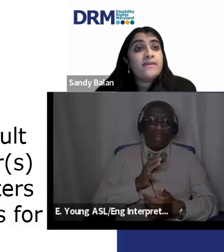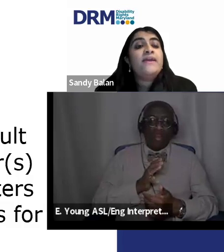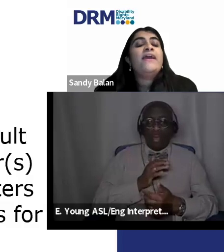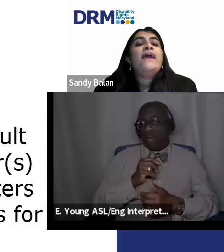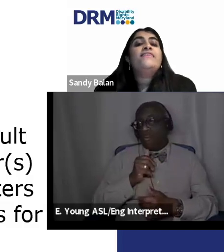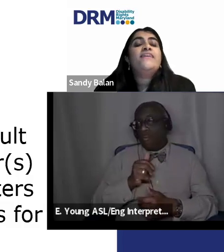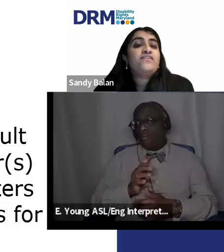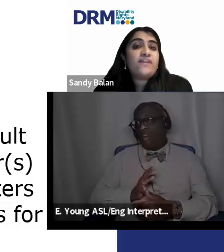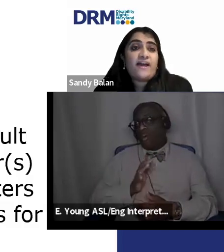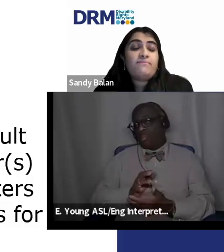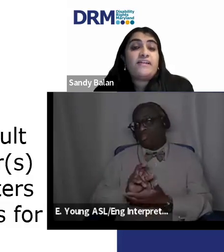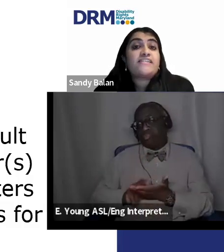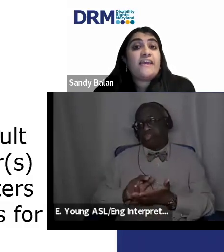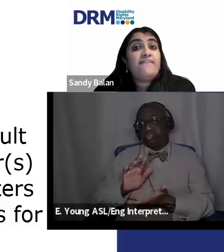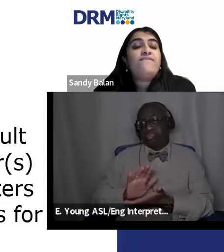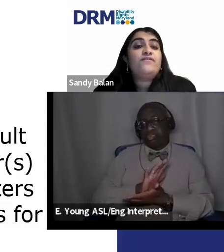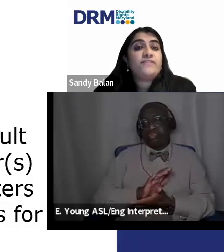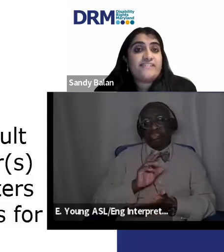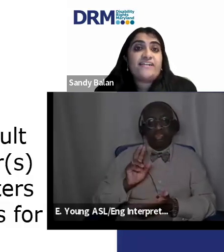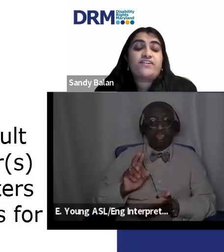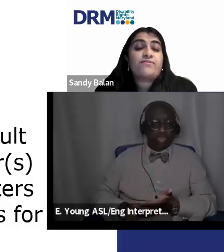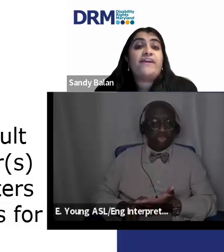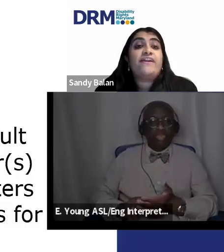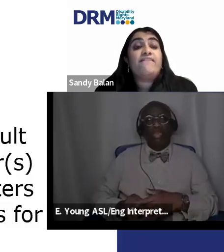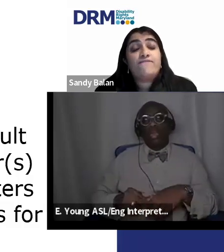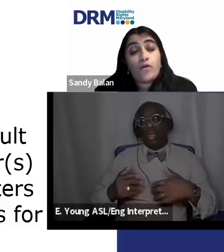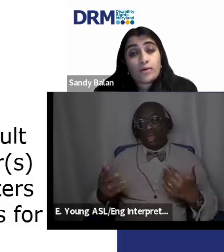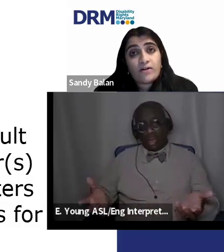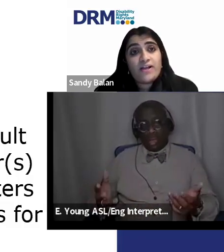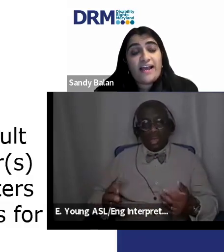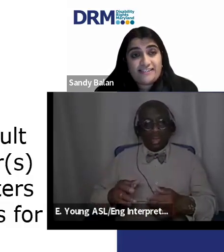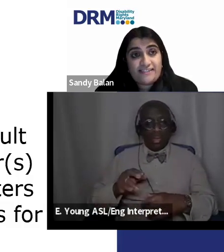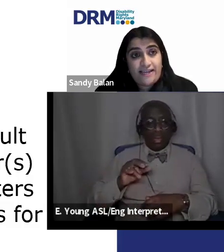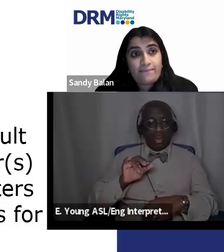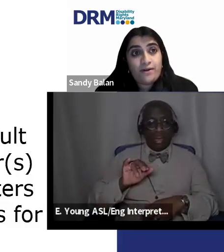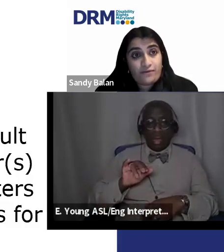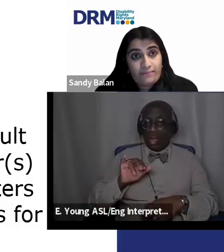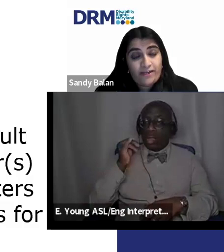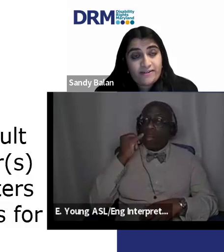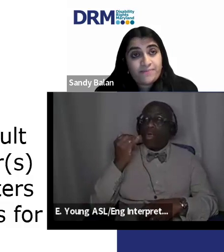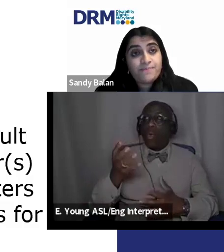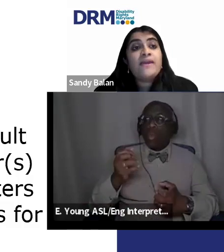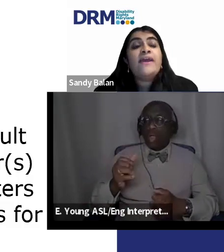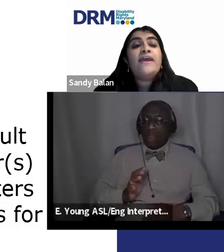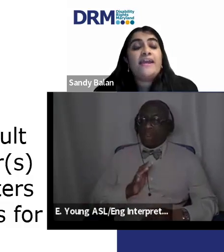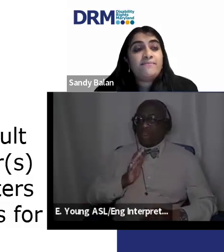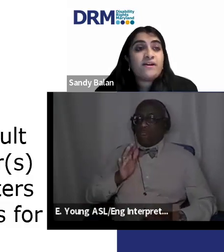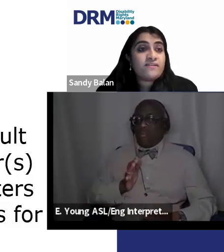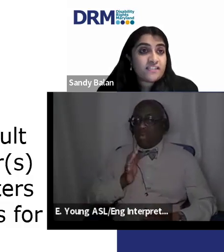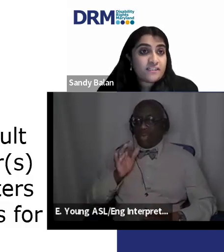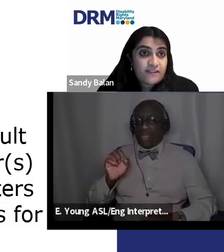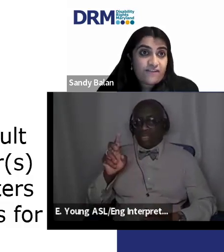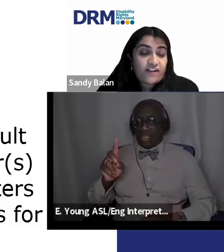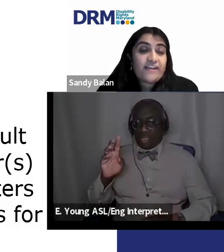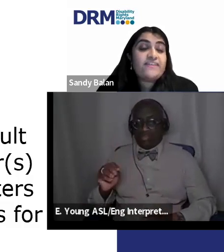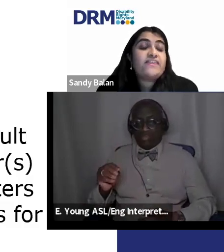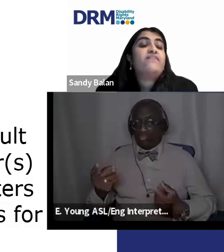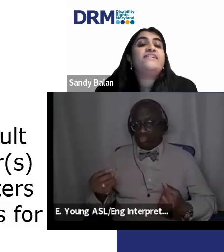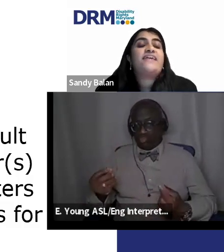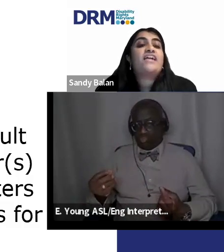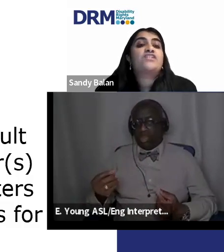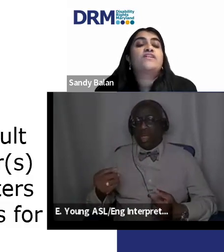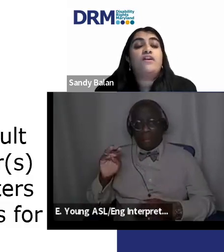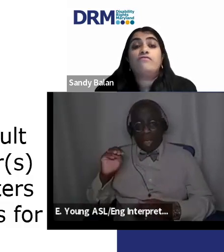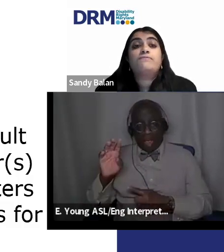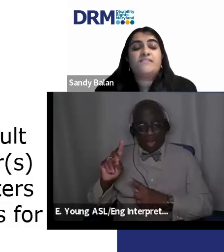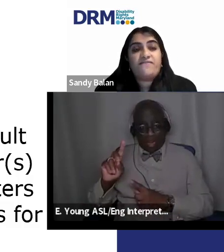formal. These are the elements if you decide to create a formal SDM agreement. In Maryland specifically,